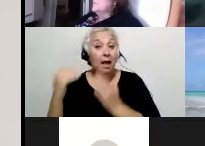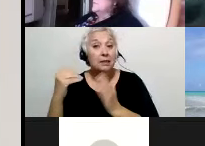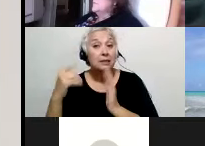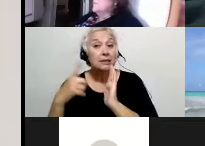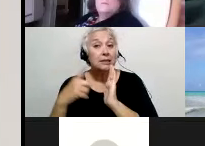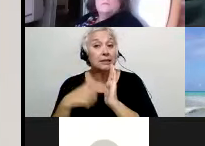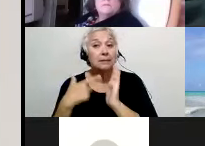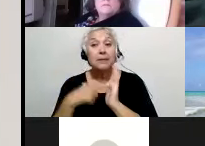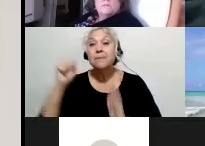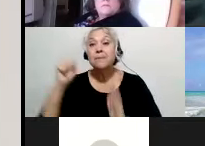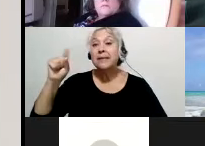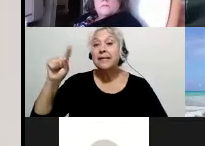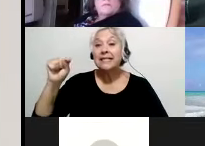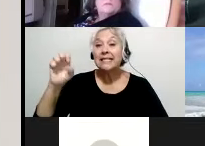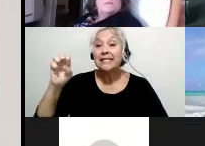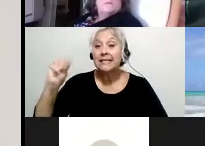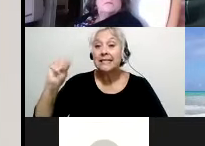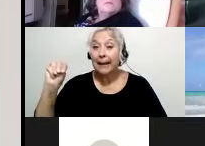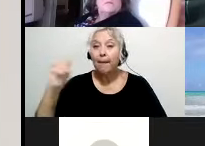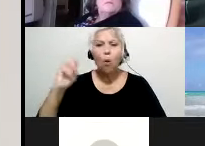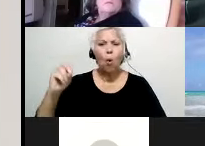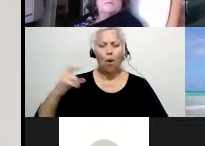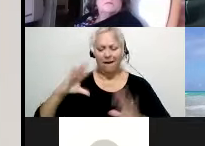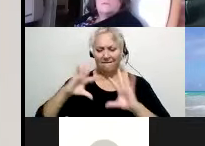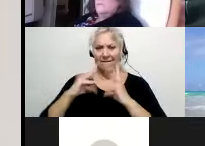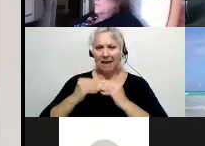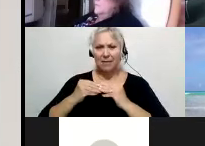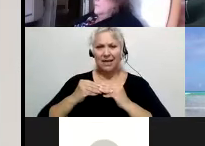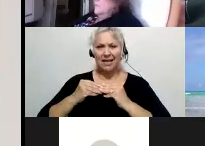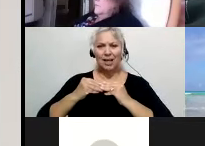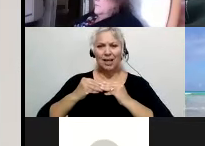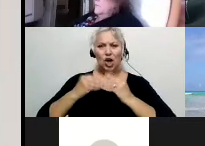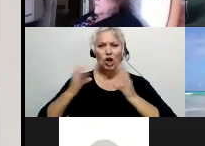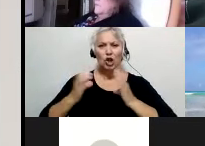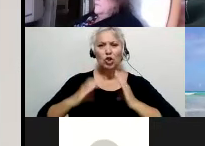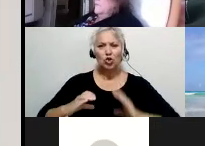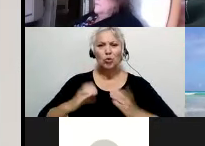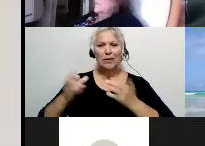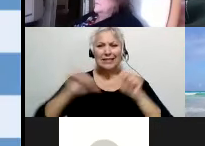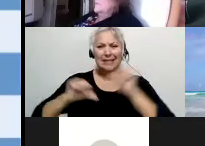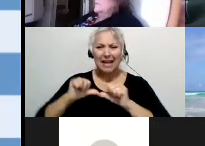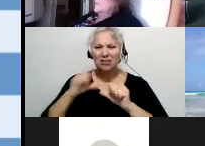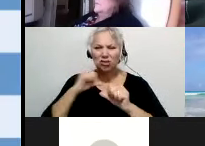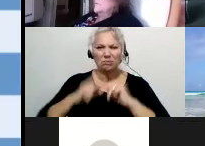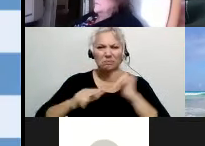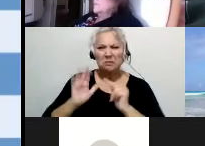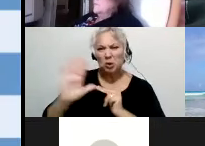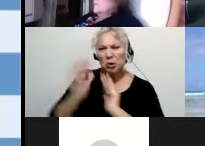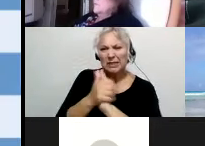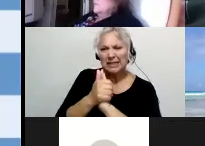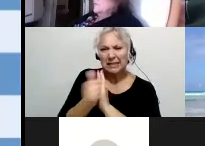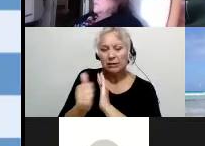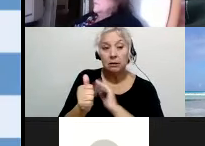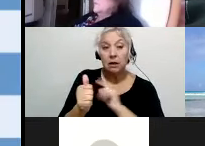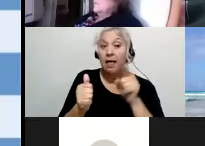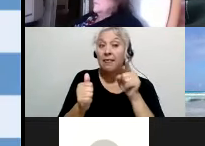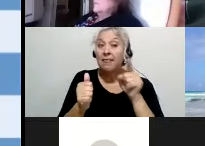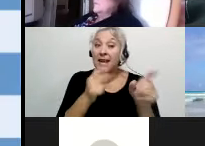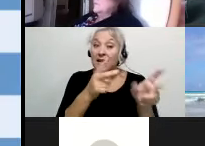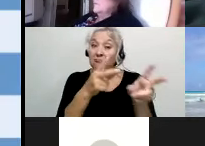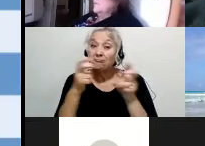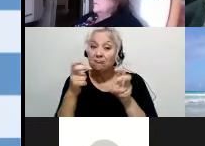STEM courses or family consumer science courses to really build up her transition skills. And this is a course of